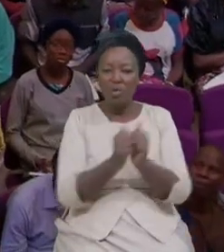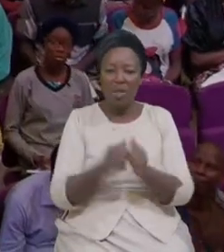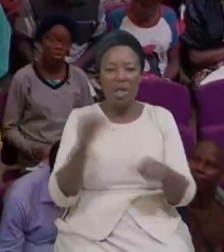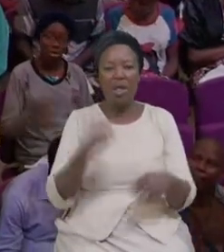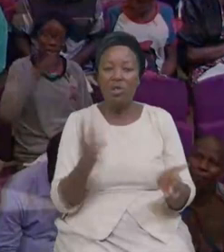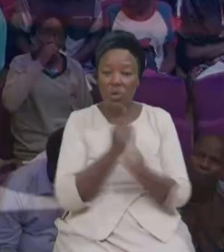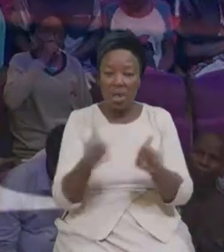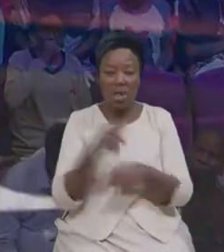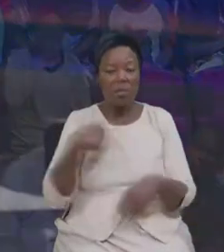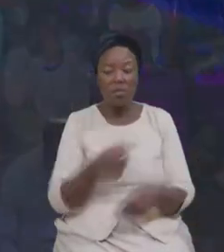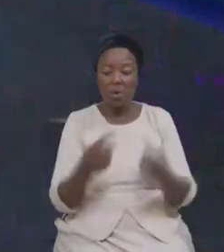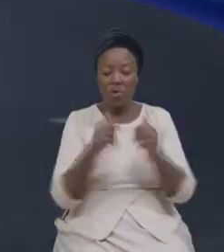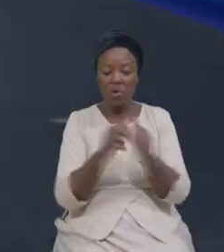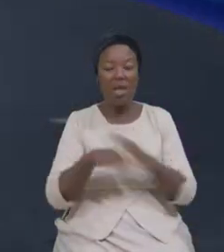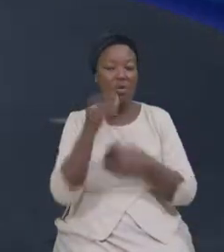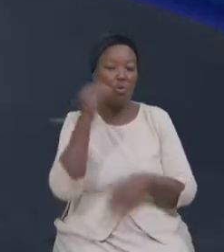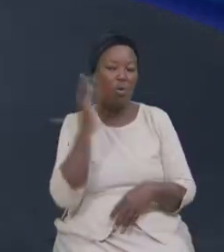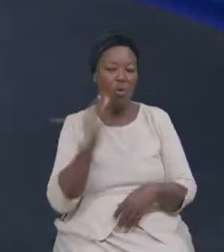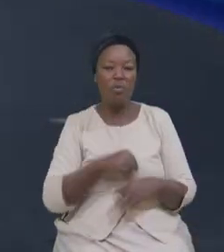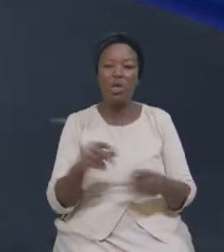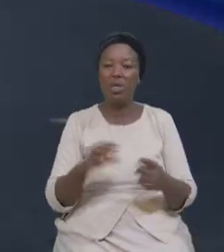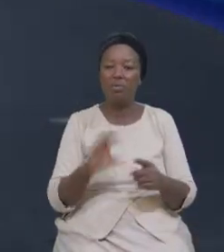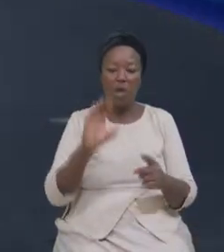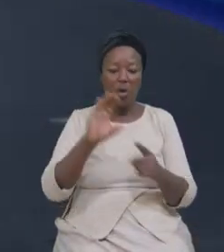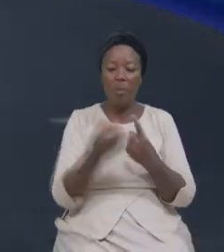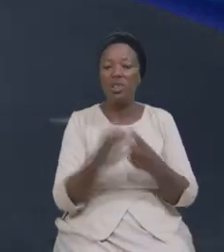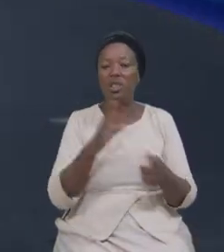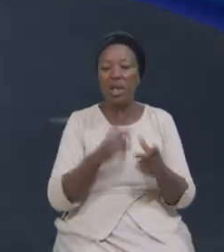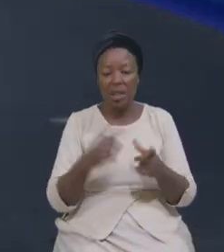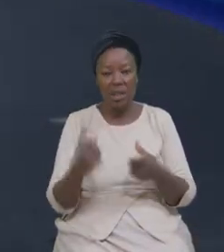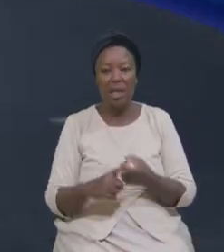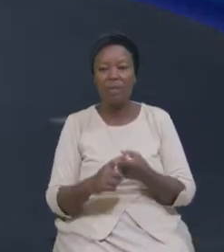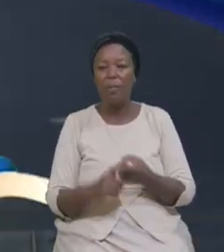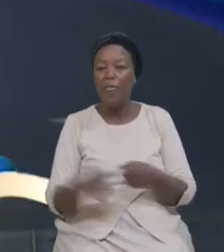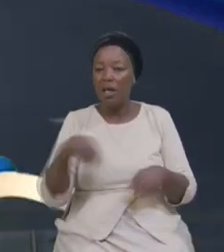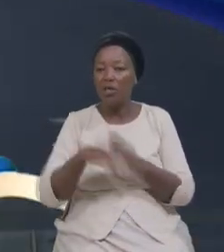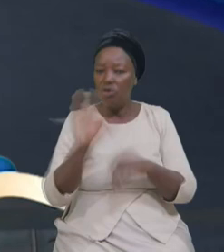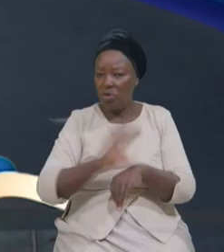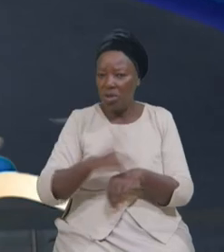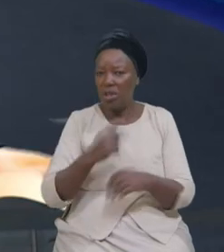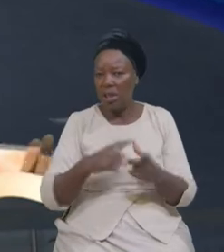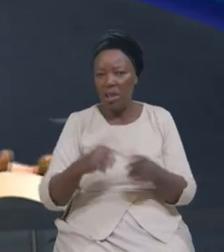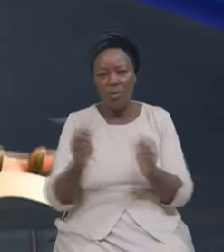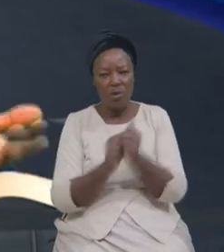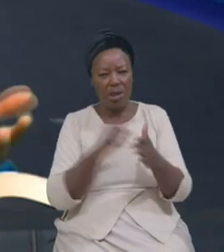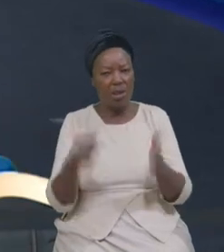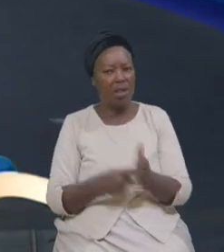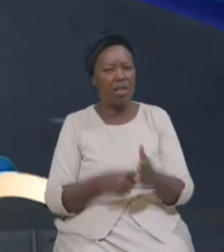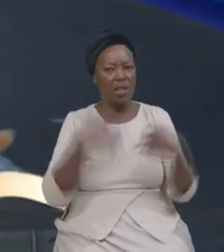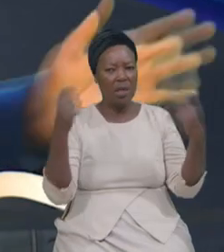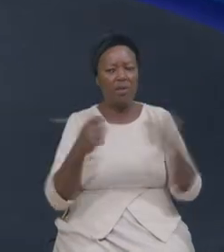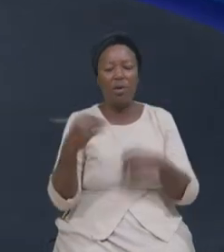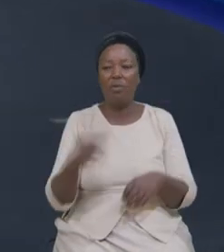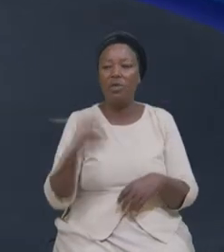and in communities, in churches, in locations, for this celebration of